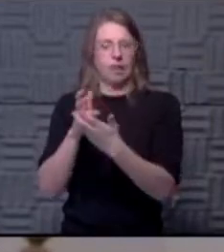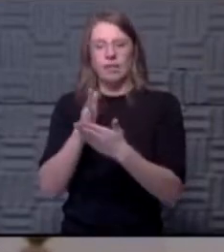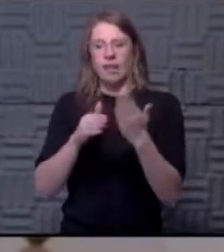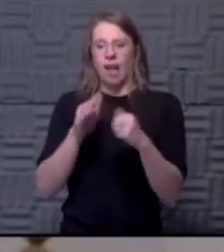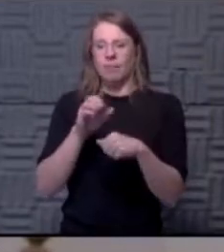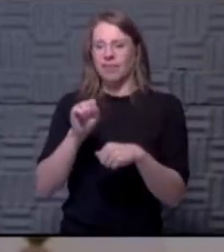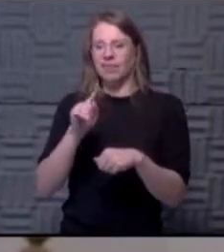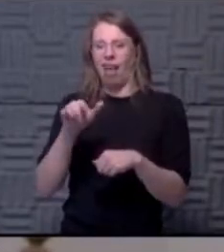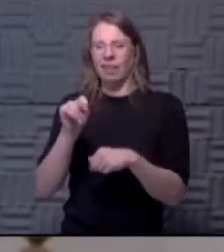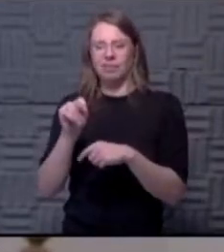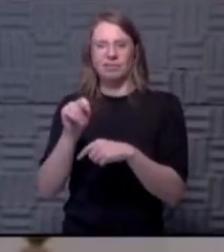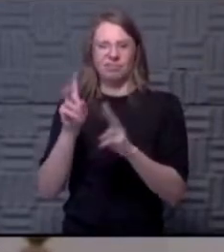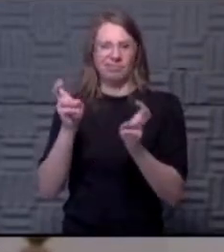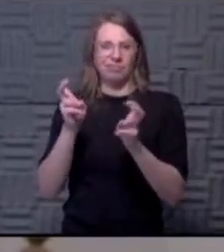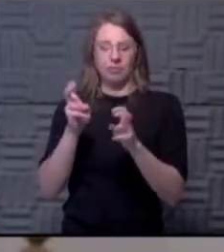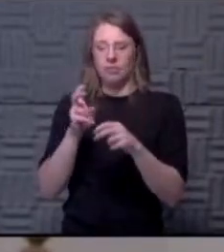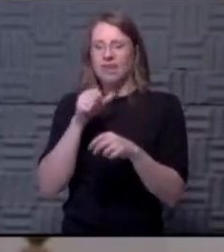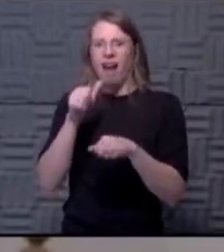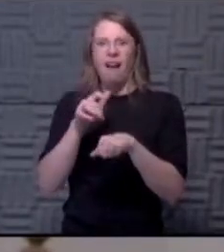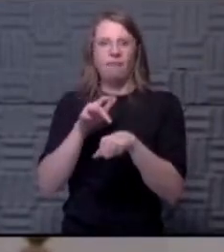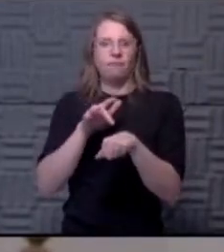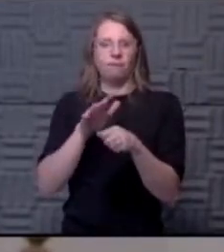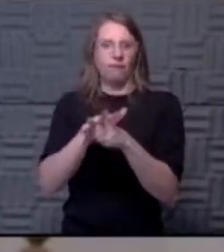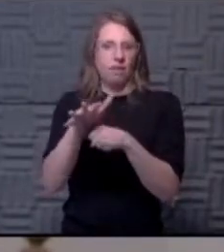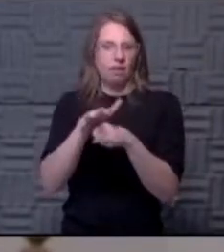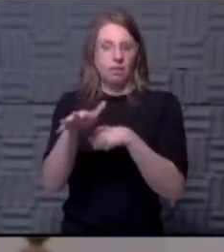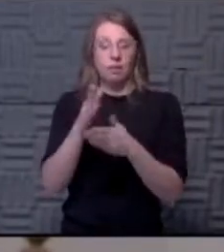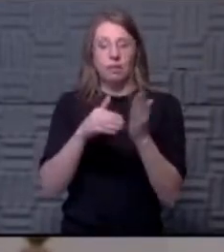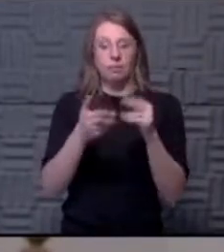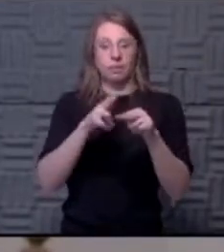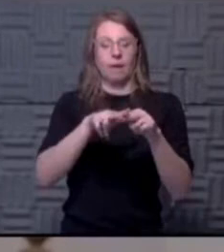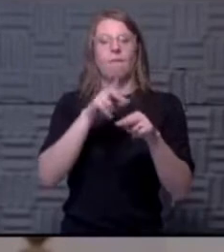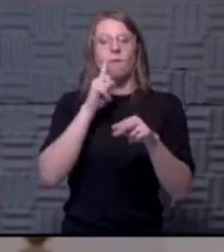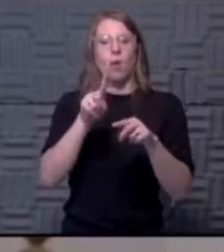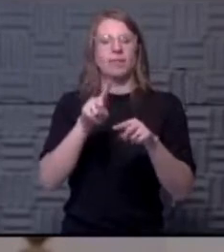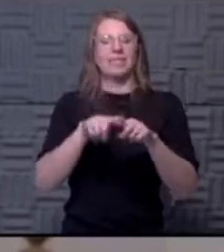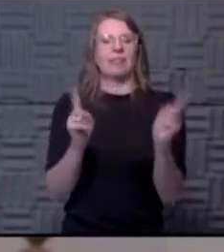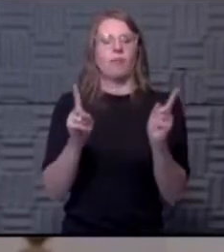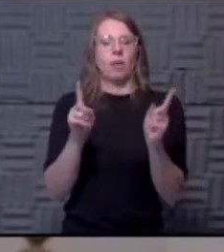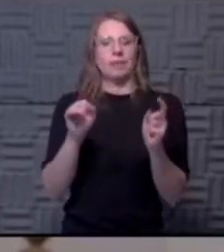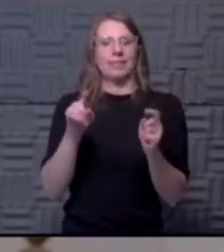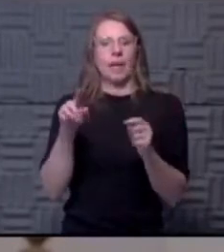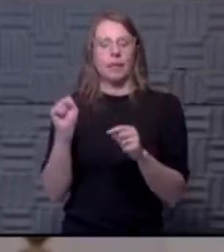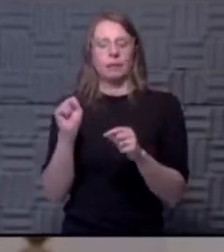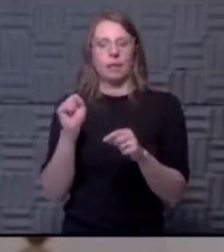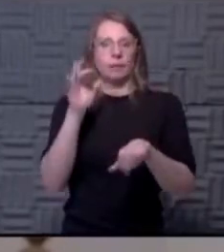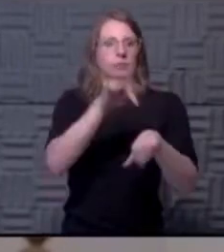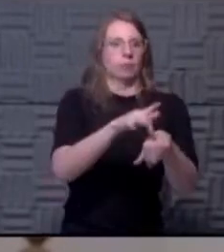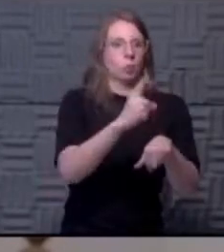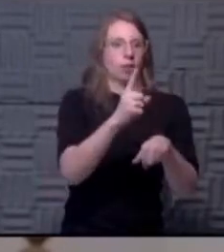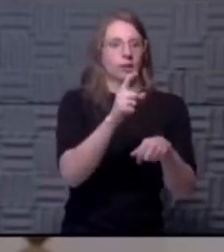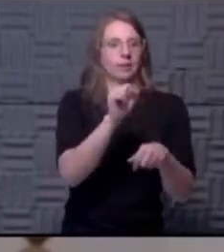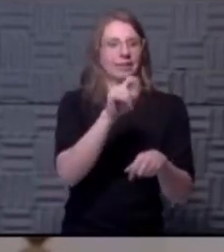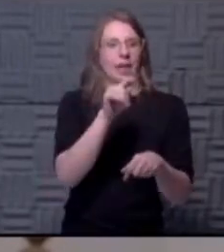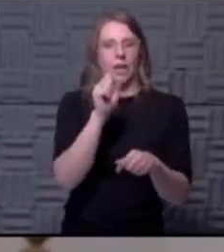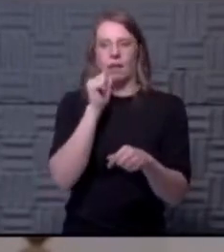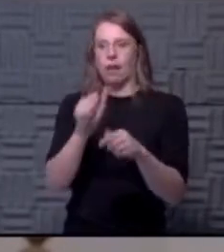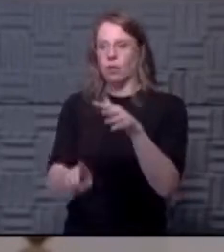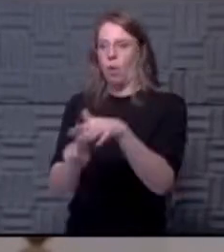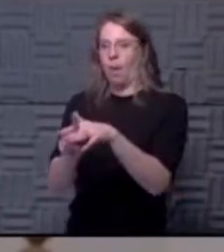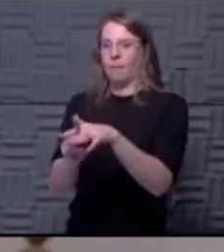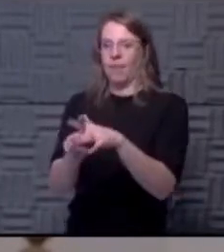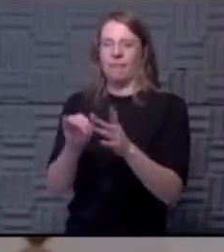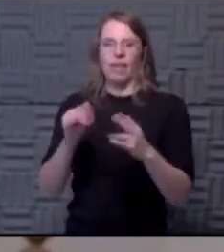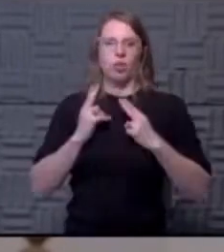We're recognizing that some people sign up for multiple different sites and go get vaccinated at one site and then no show for the others. That's